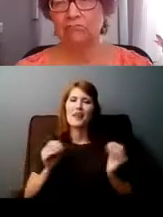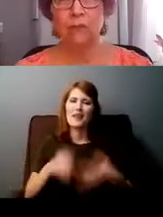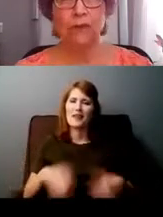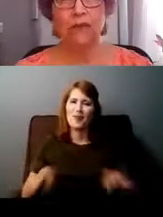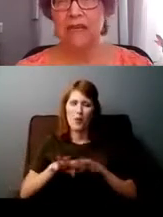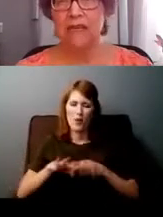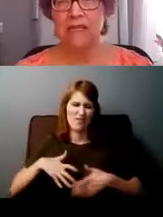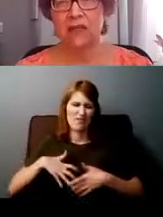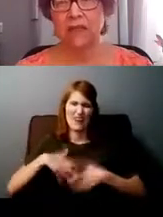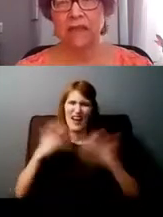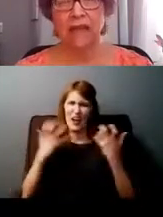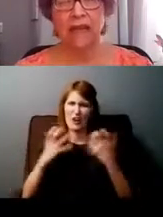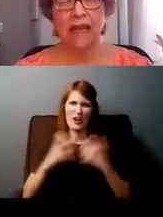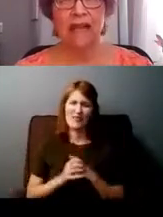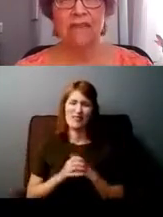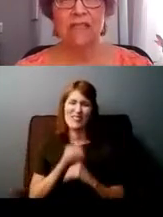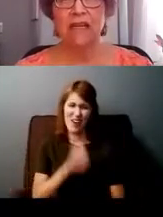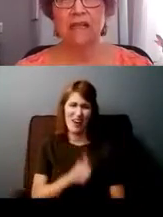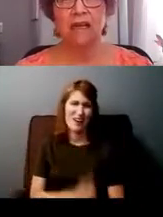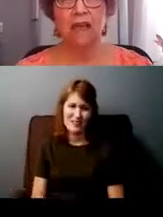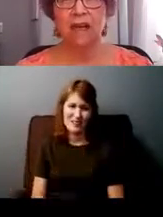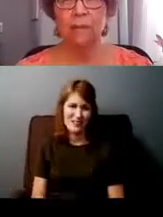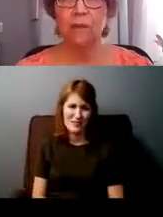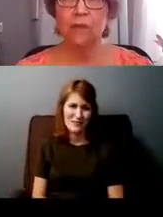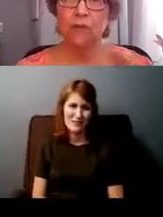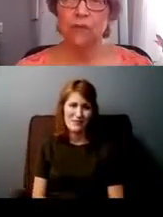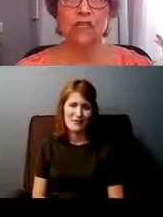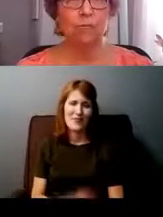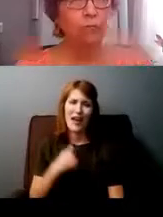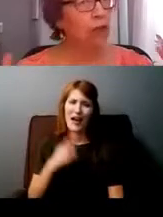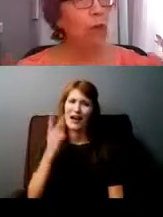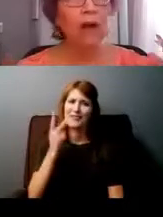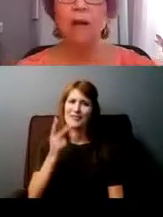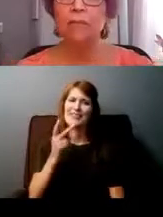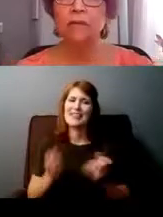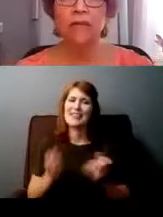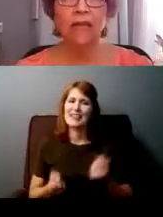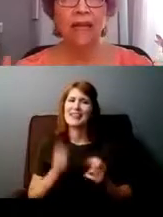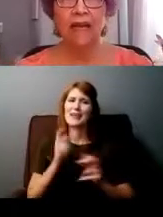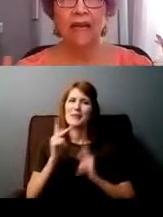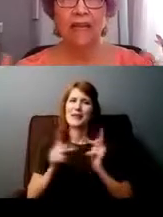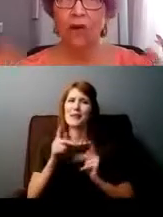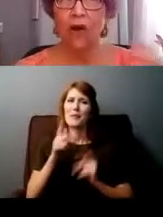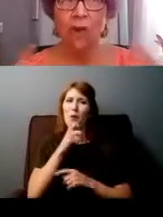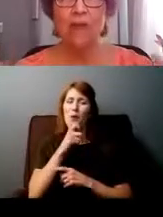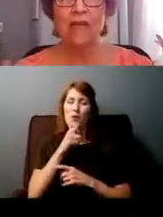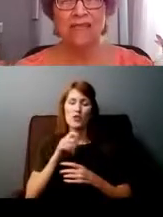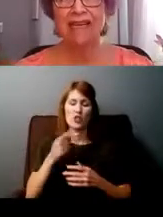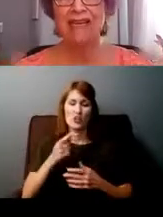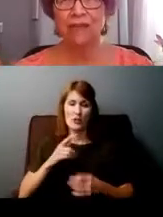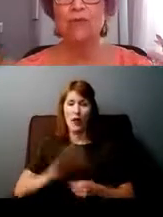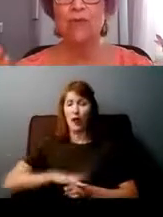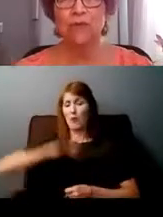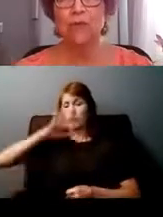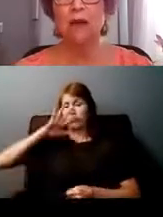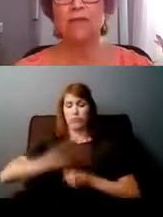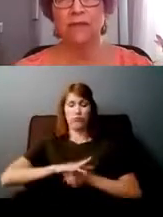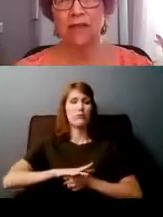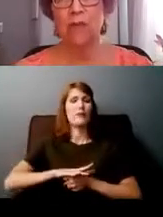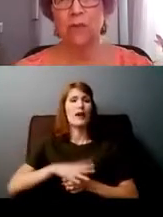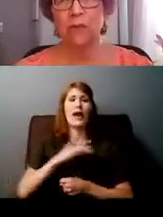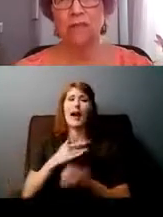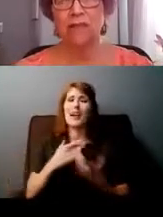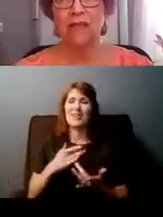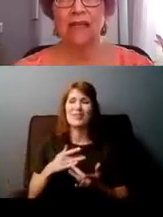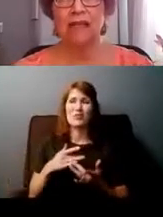over. It really isn't. And I've seen a lot of people who just blow up, and I always tend to lose respect for